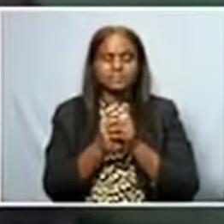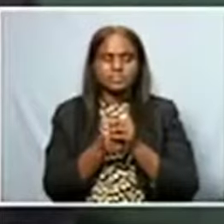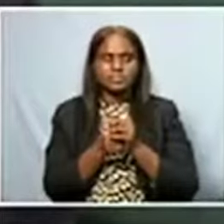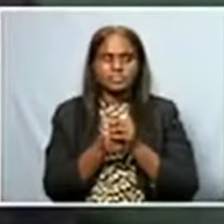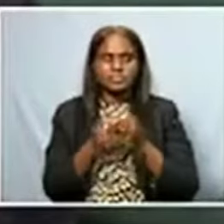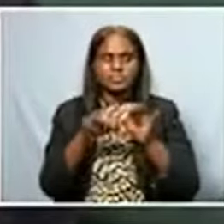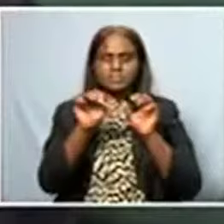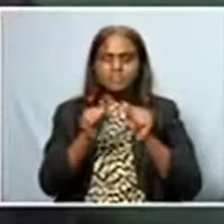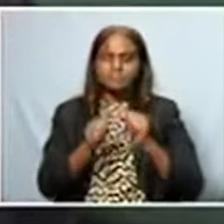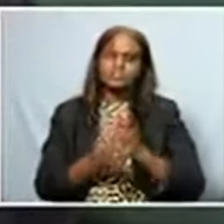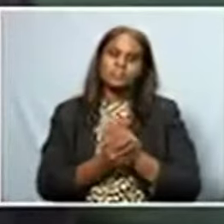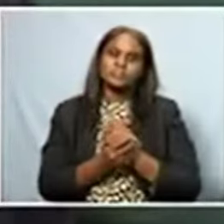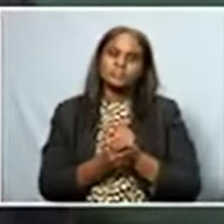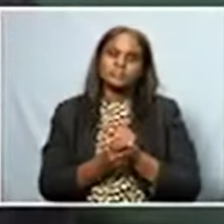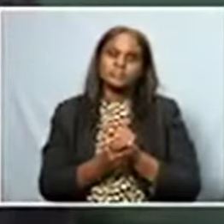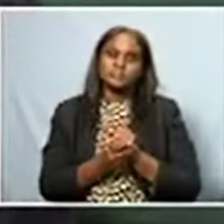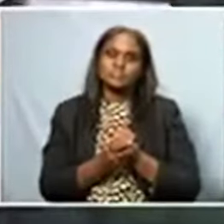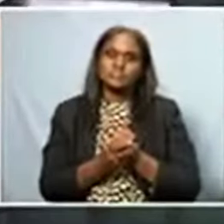may proceed.